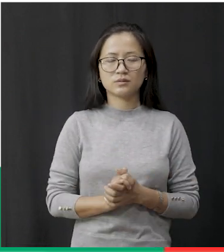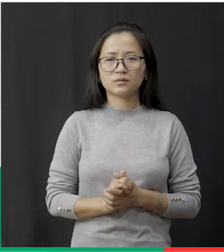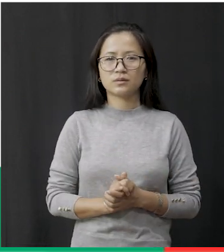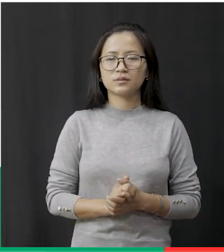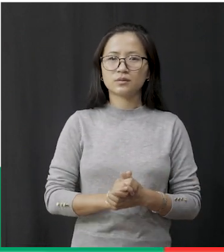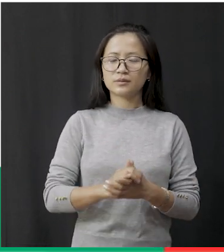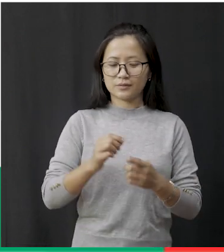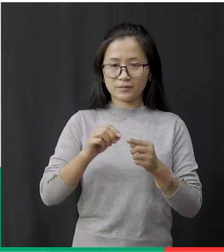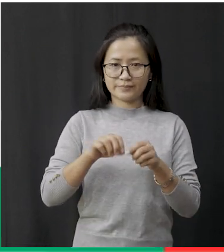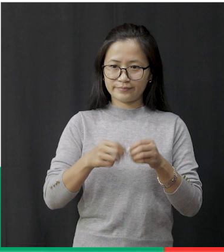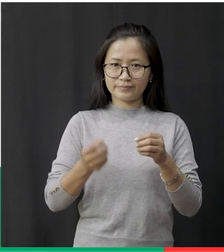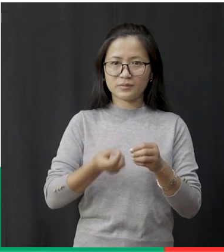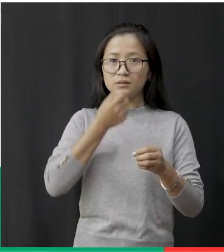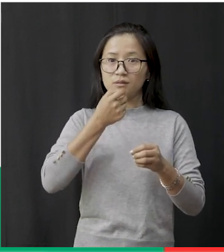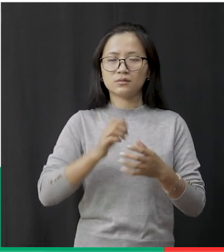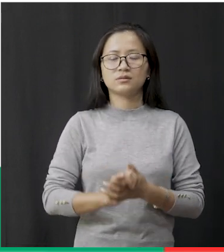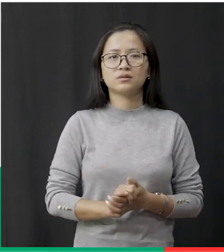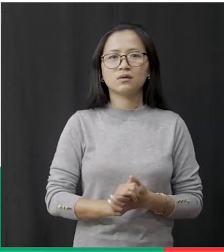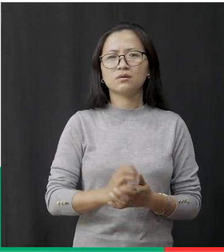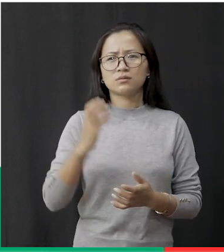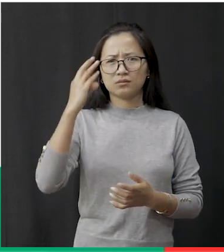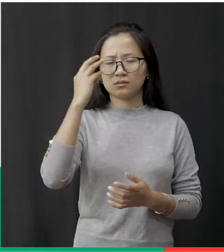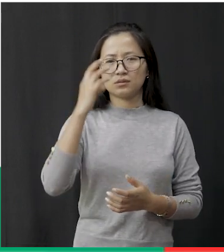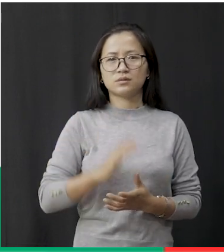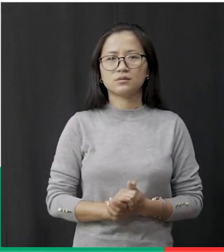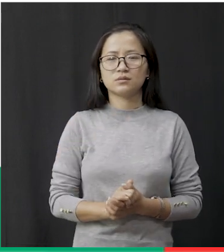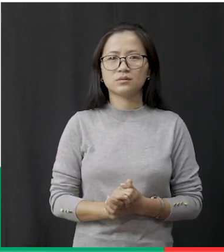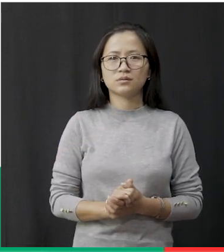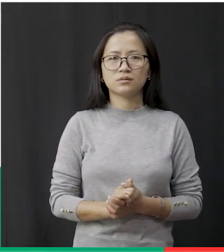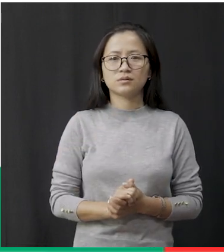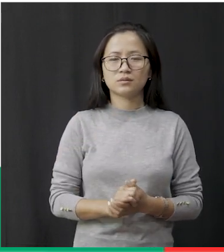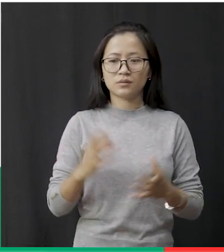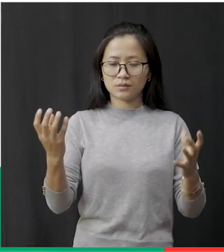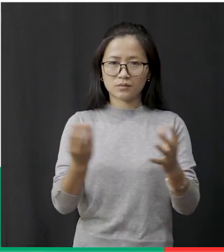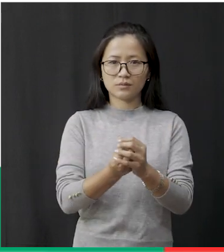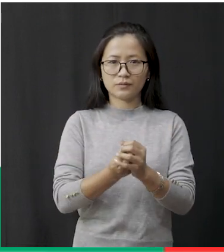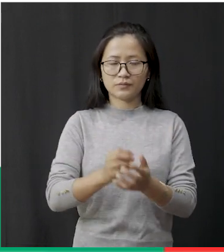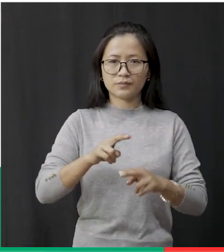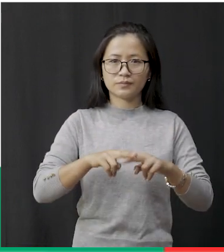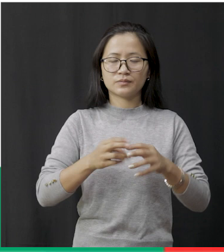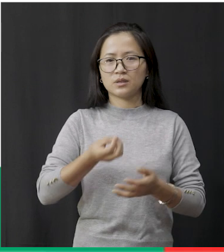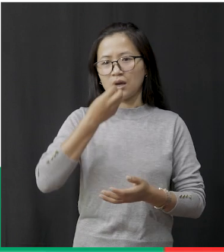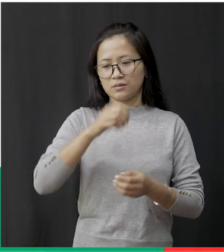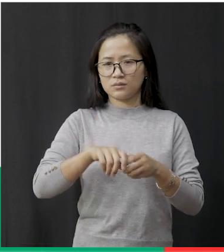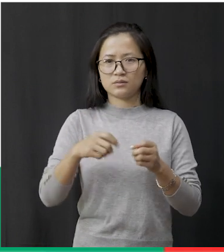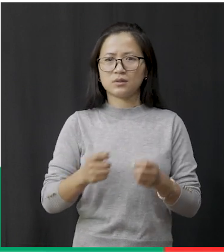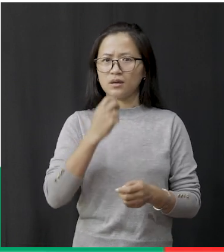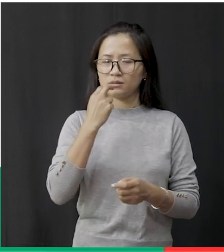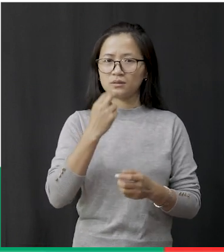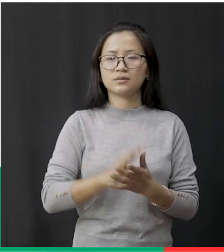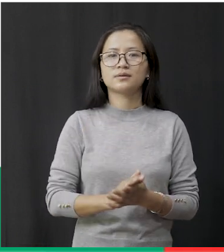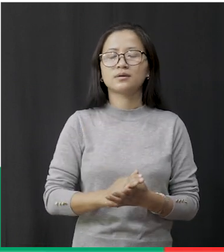is called grapes, this is orange, and here we can see a group of fruits, banana,